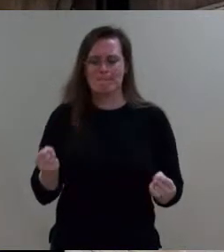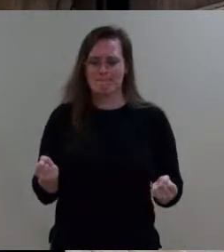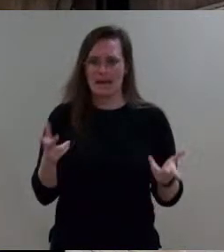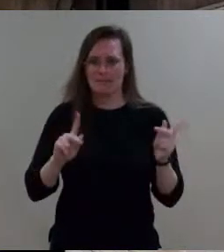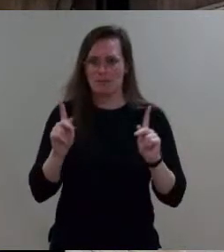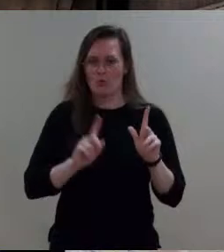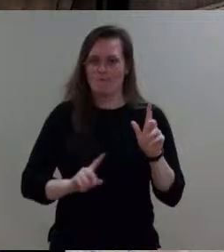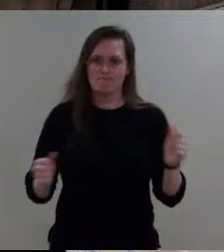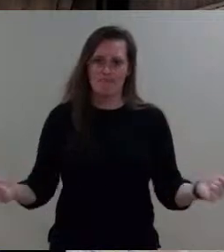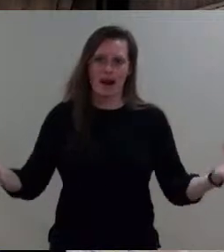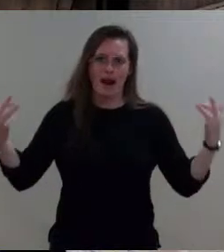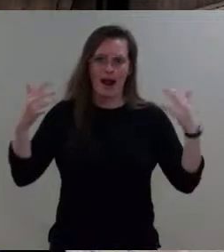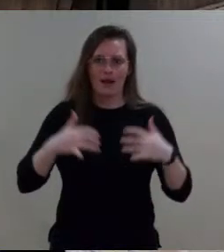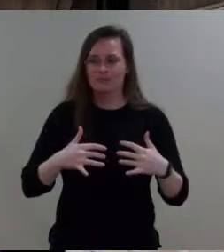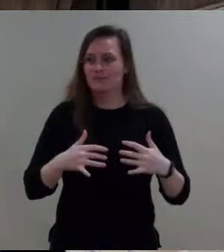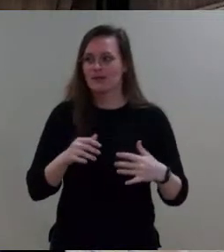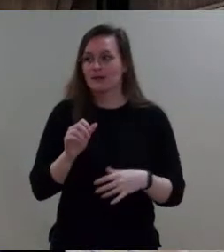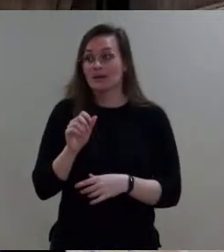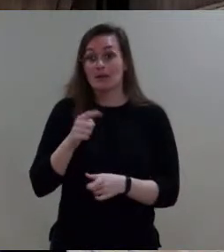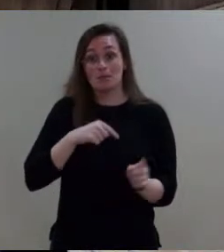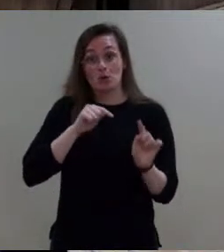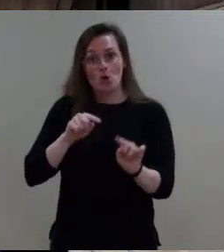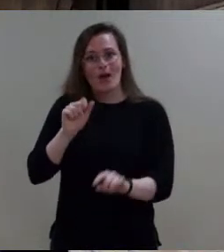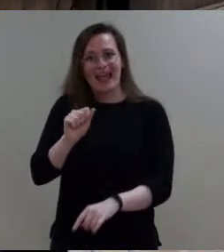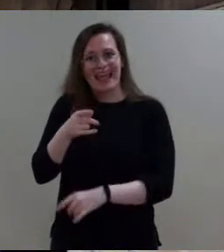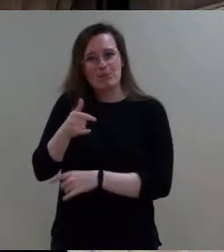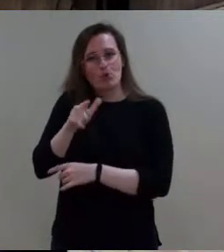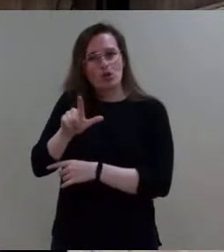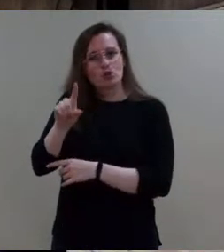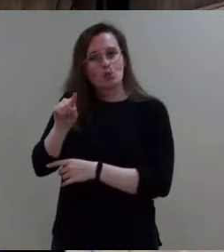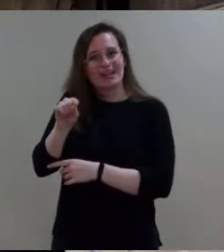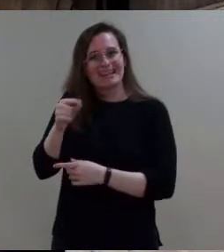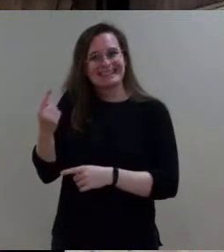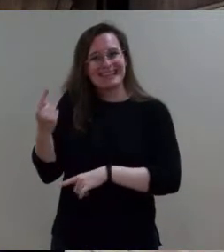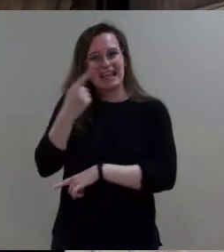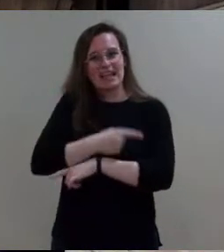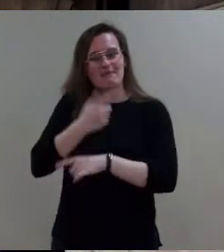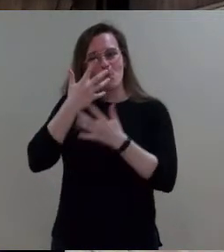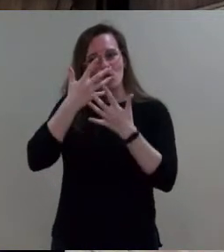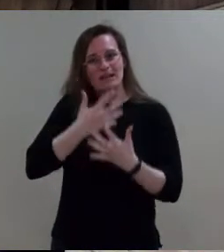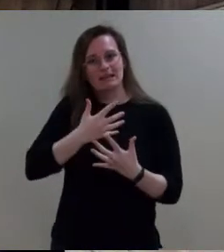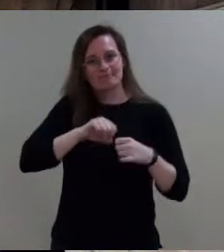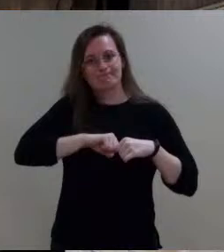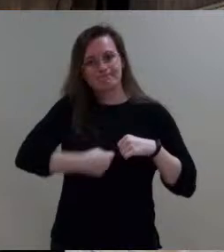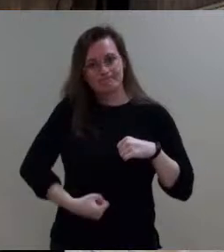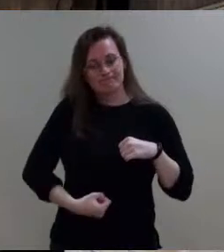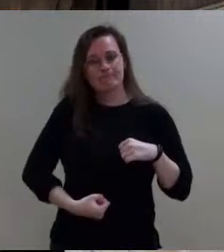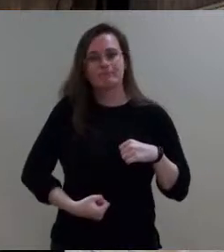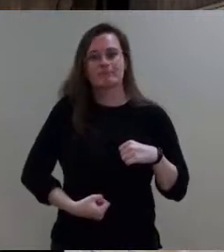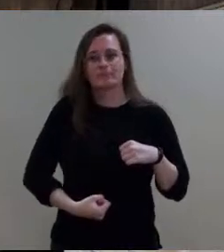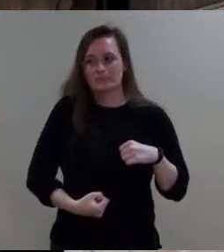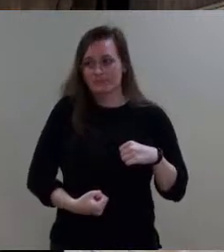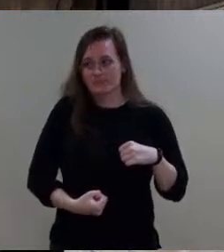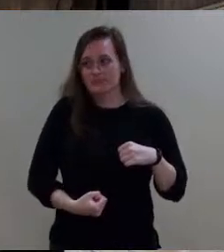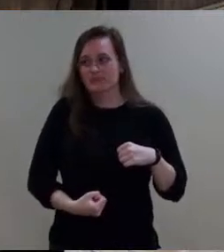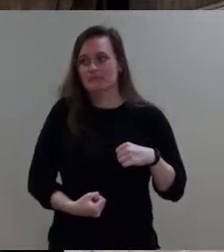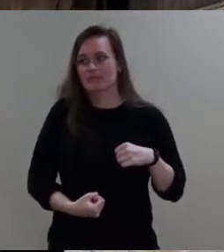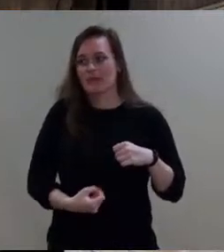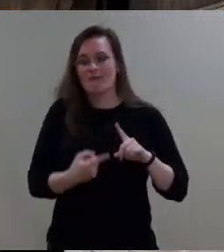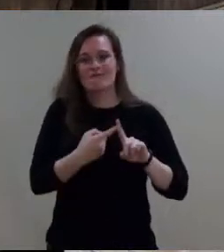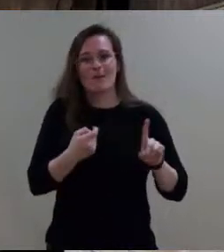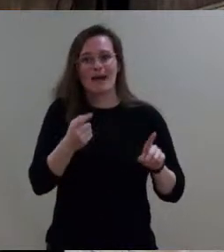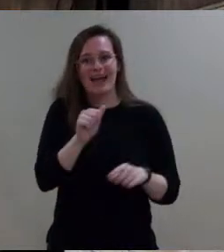Attended the April 28th day of mourning at Memorial Park. Excuse me. The invitation came from the Annapolis Valley